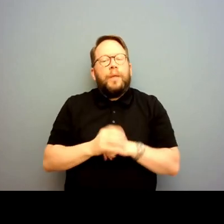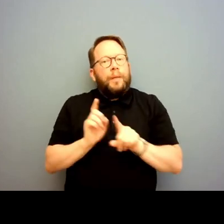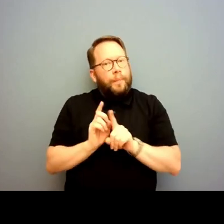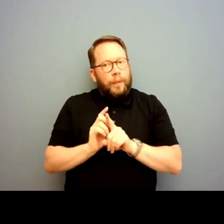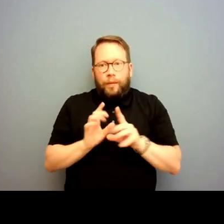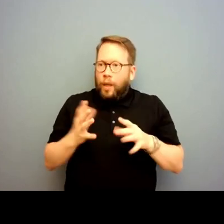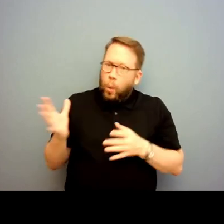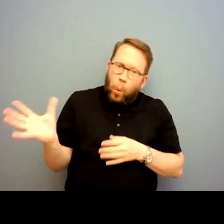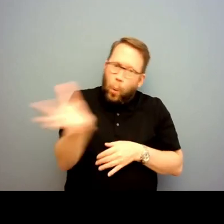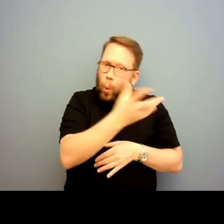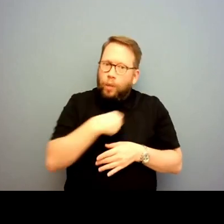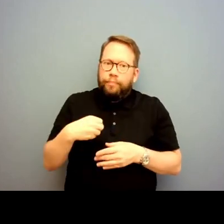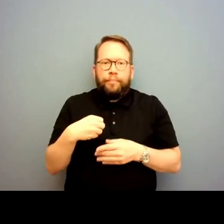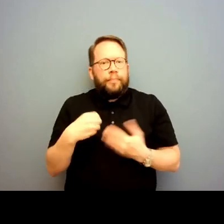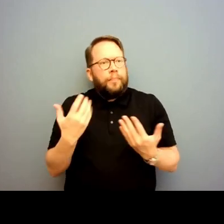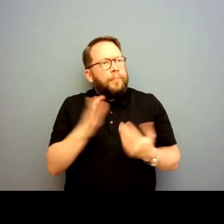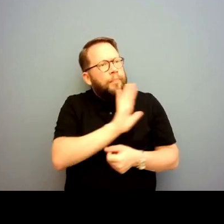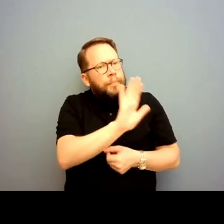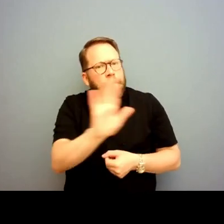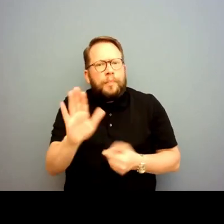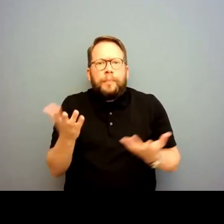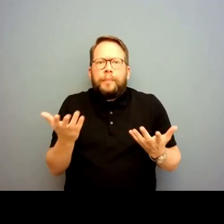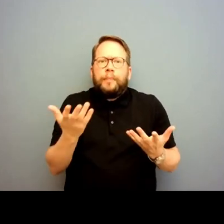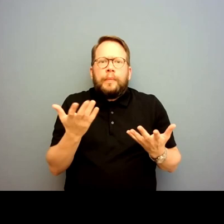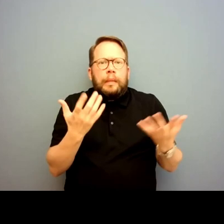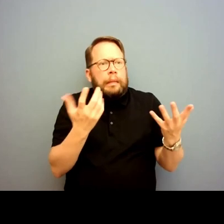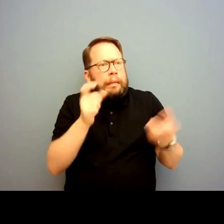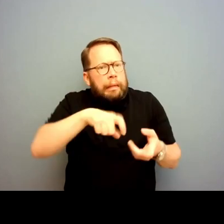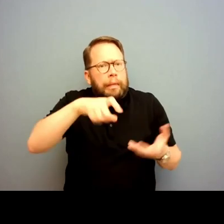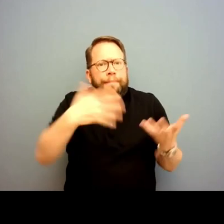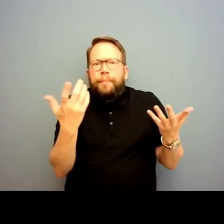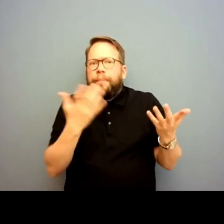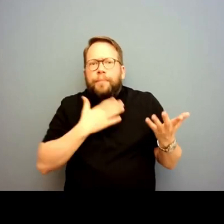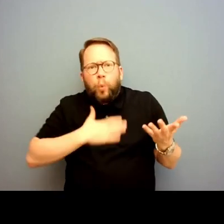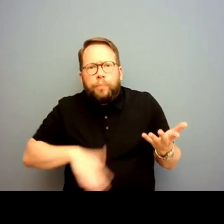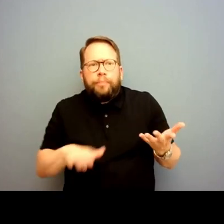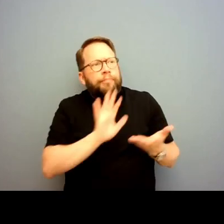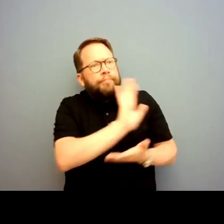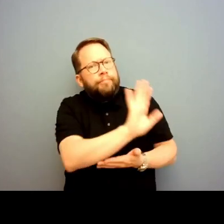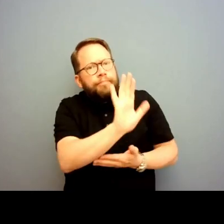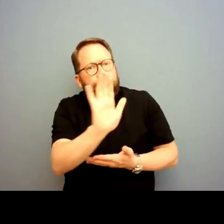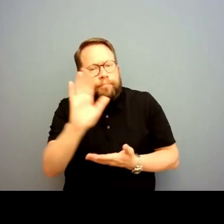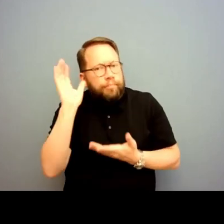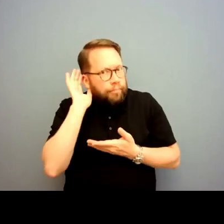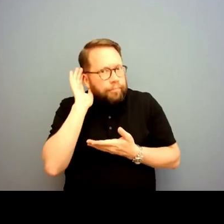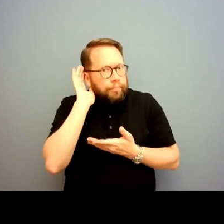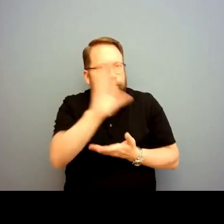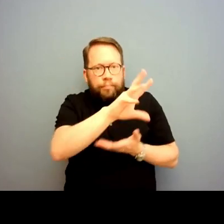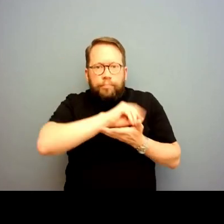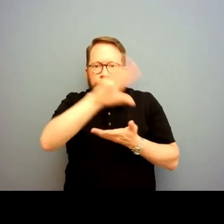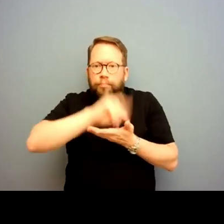of Indigenous persons with disabilities. And so thank you for that. I cannot see that we have